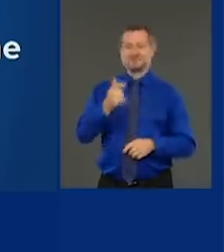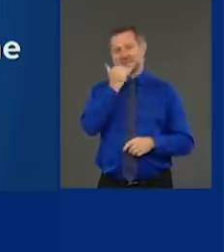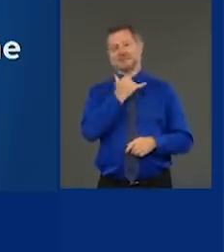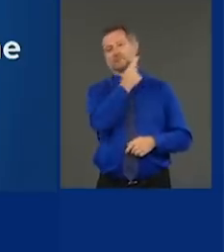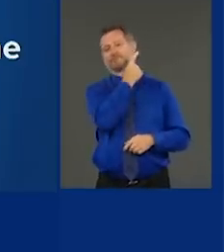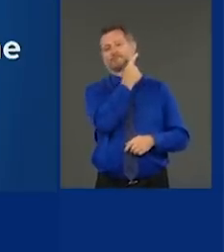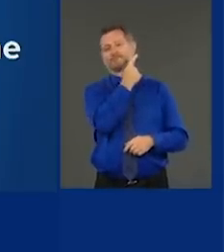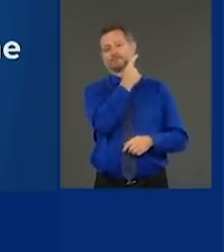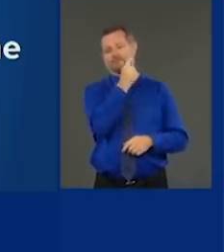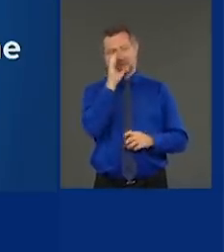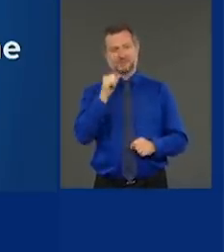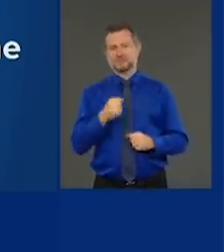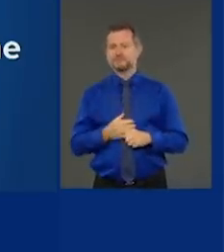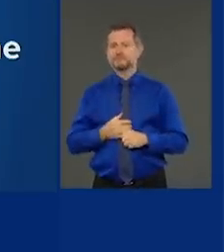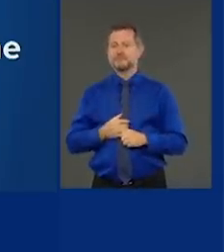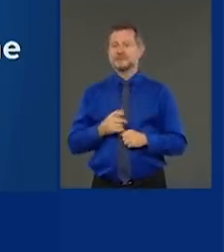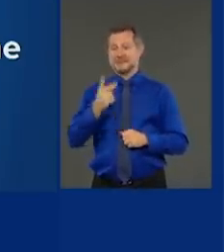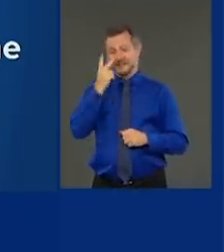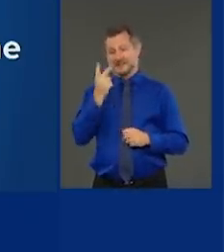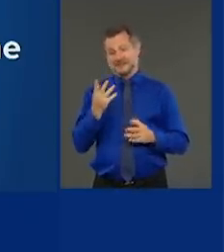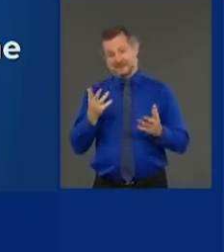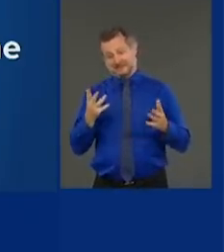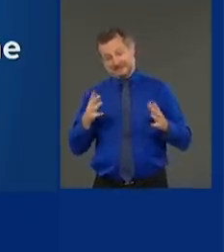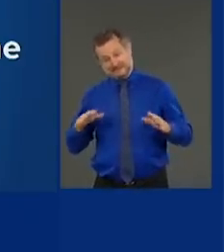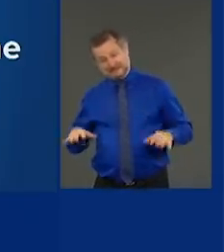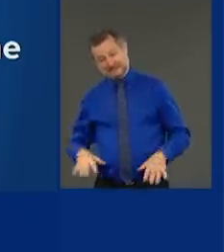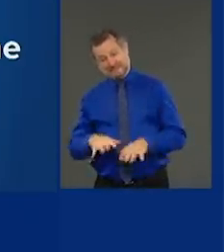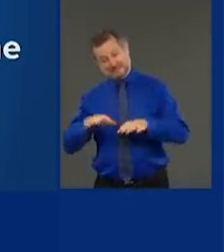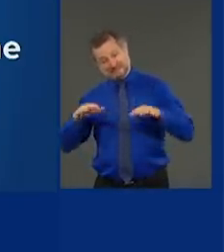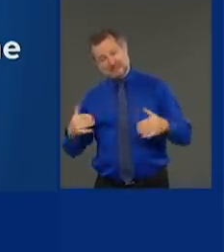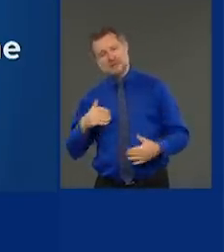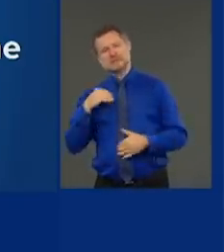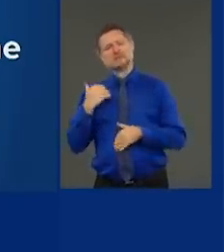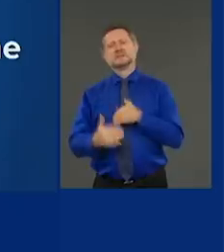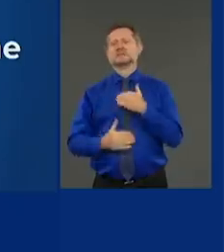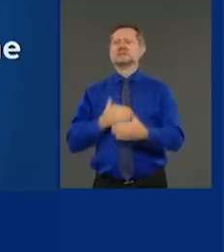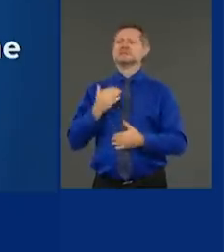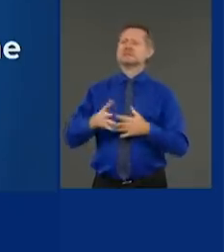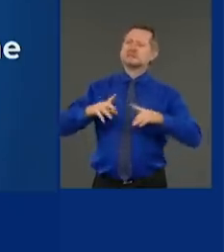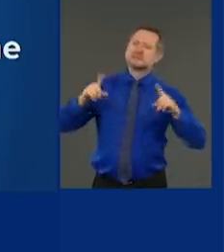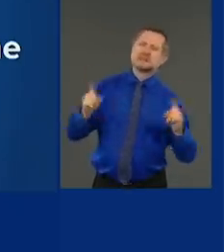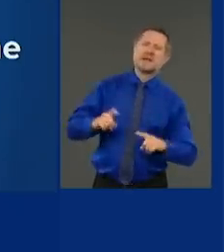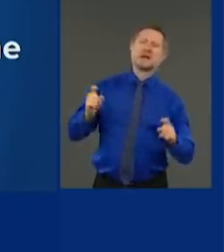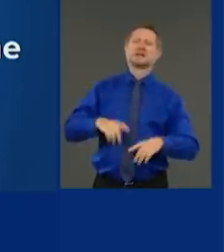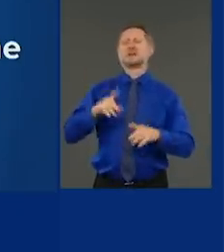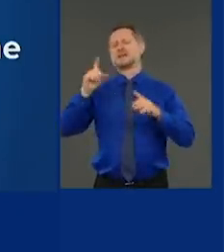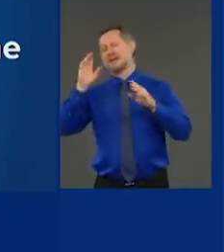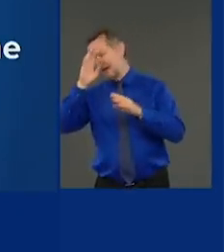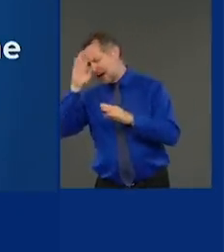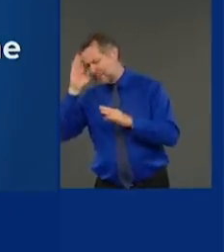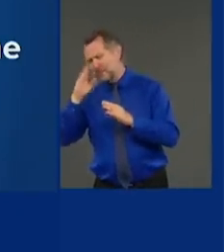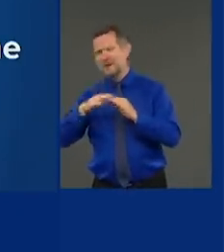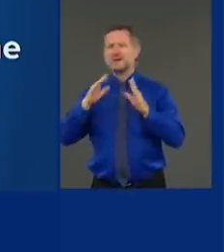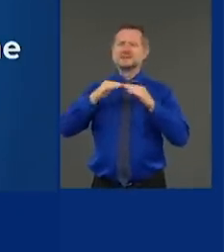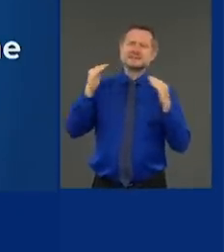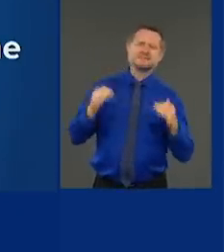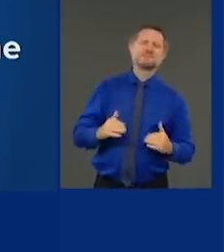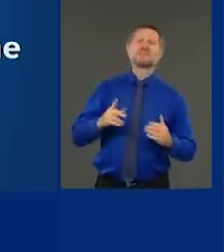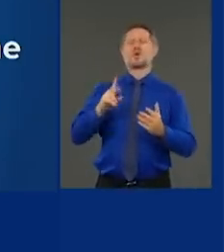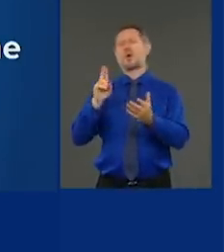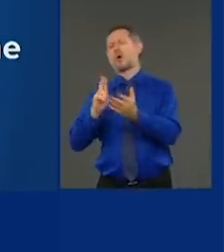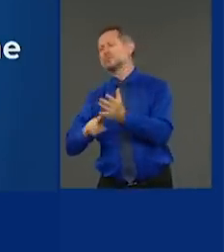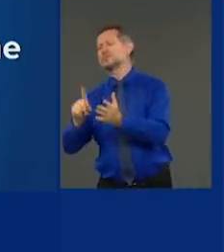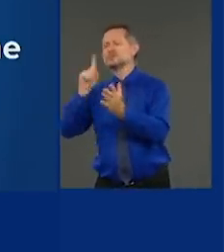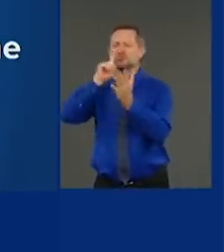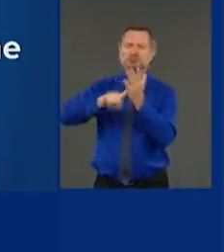what we had to do here in New York, the testing, the hospital system, the contact tracing, the close